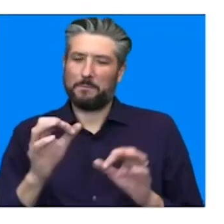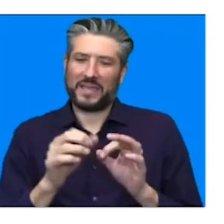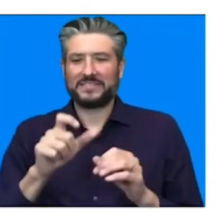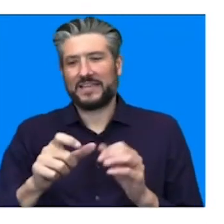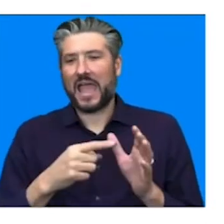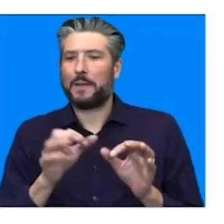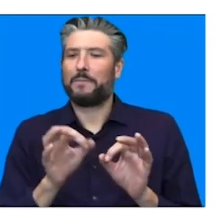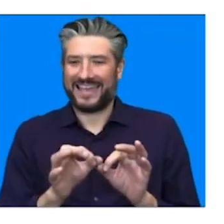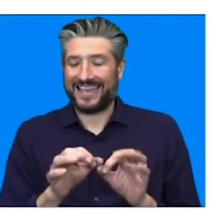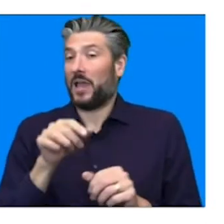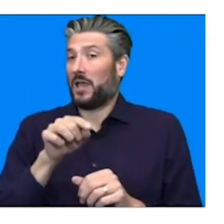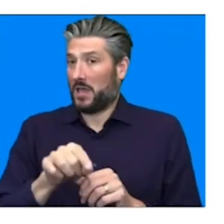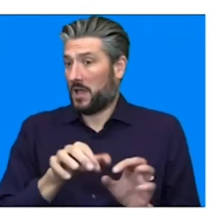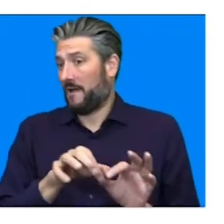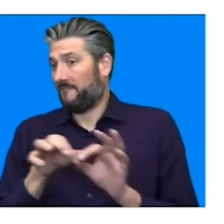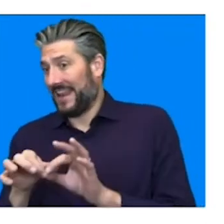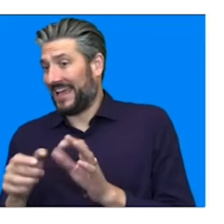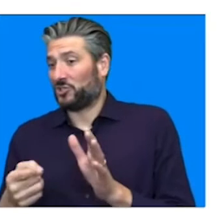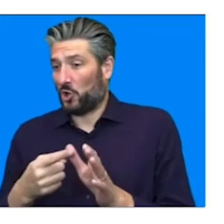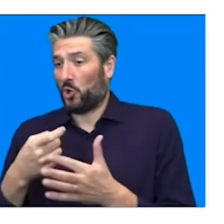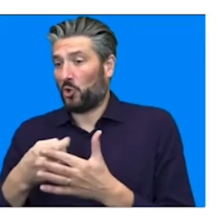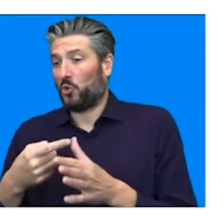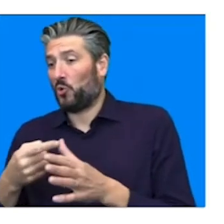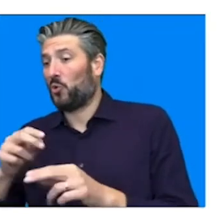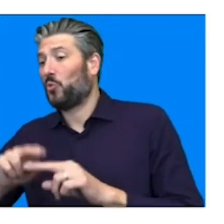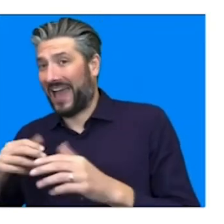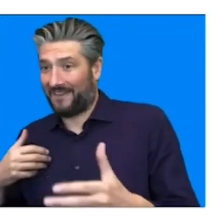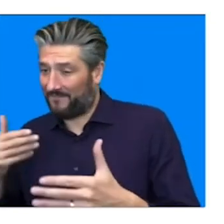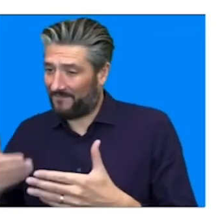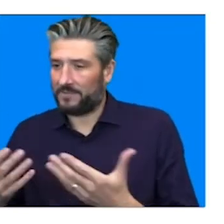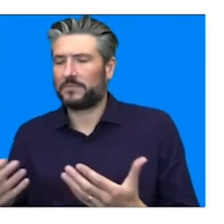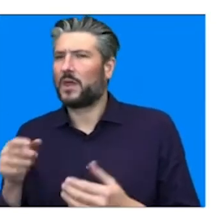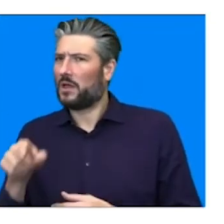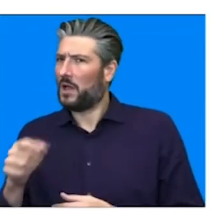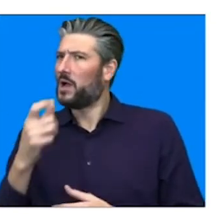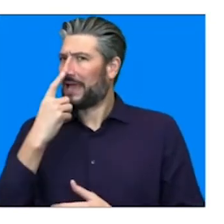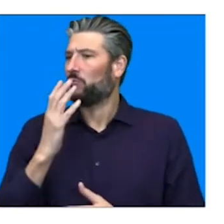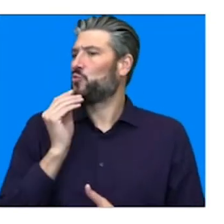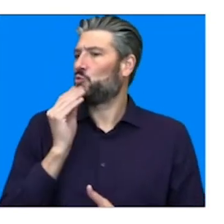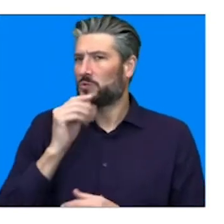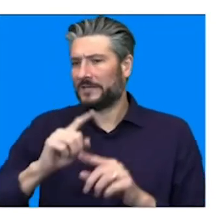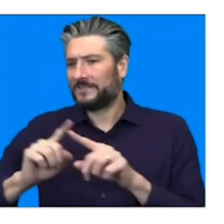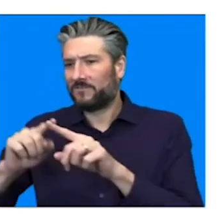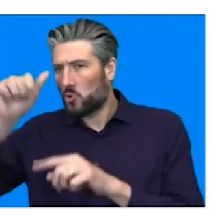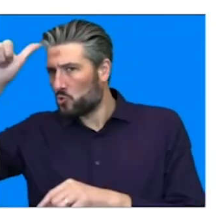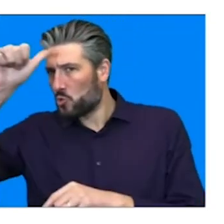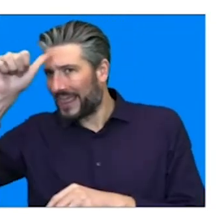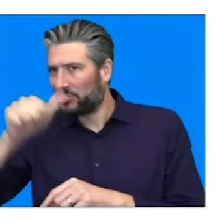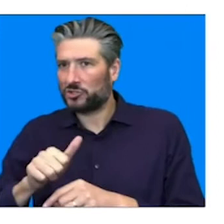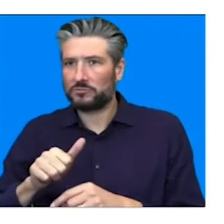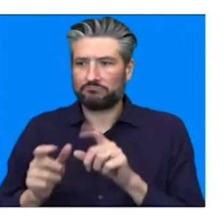with UKAAF, and we can draw on this knowledge base to advise on questions relating to new technologies as they